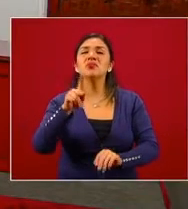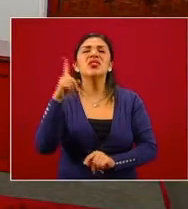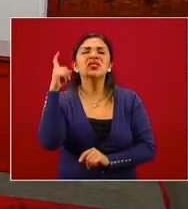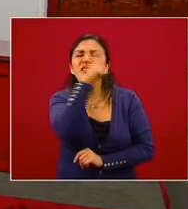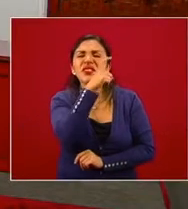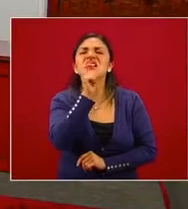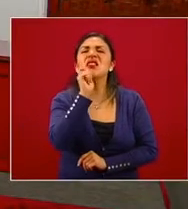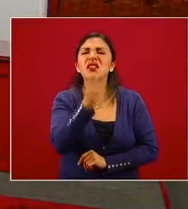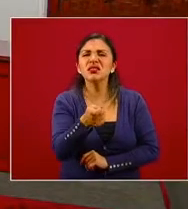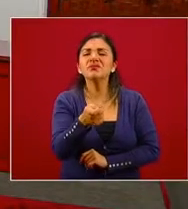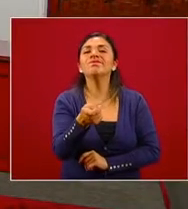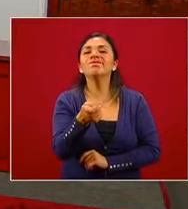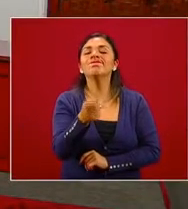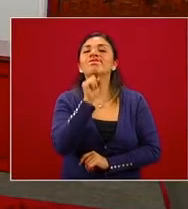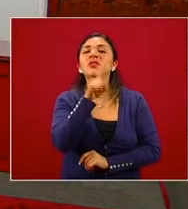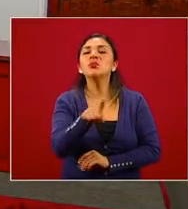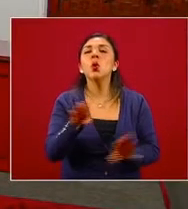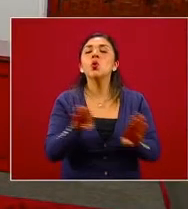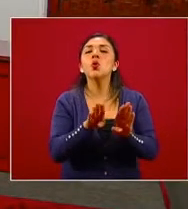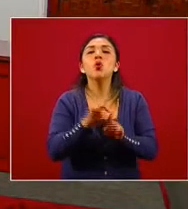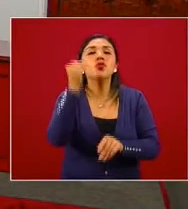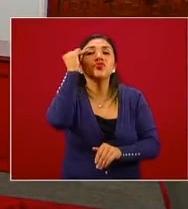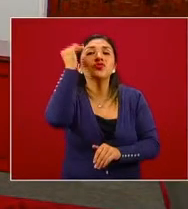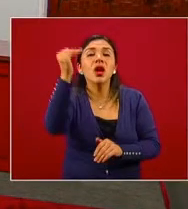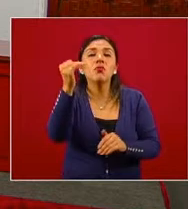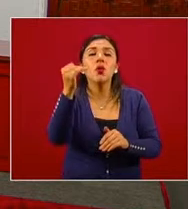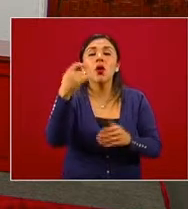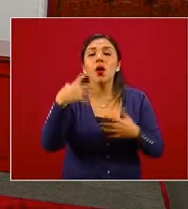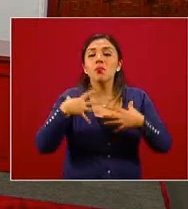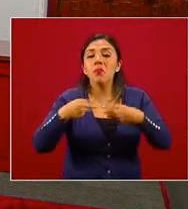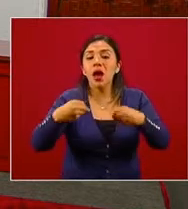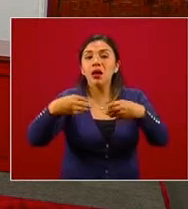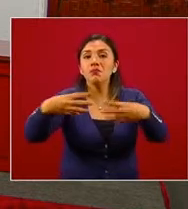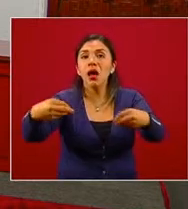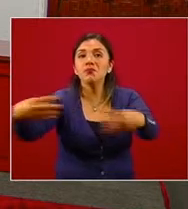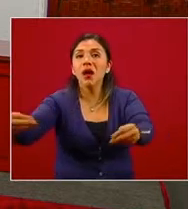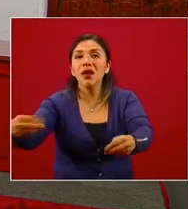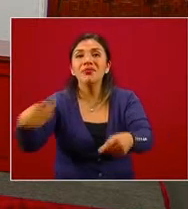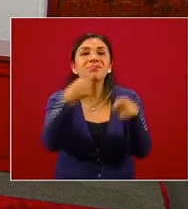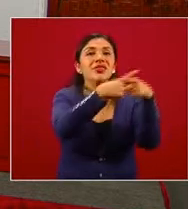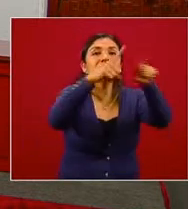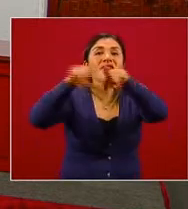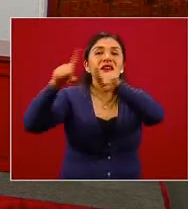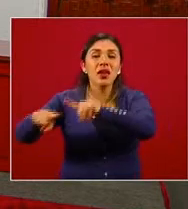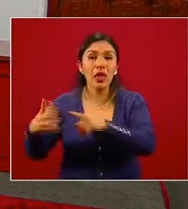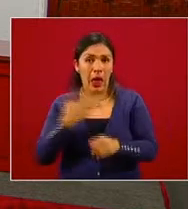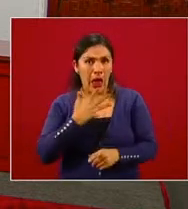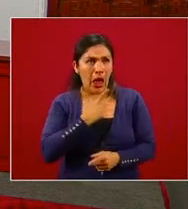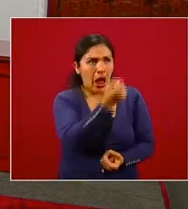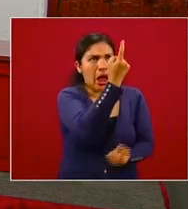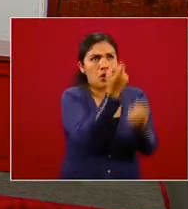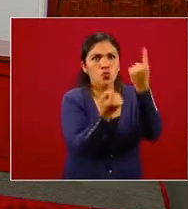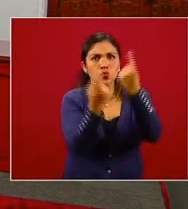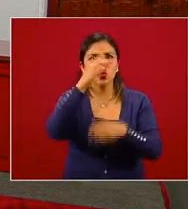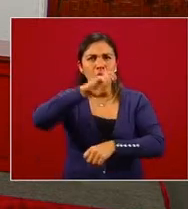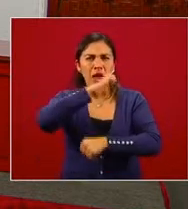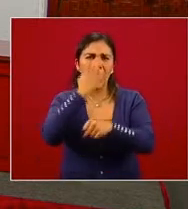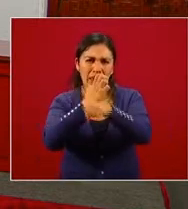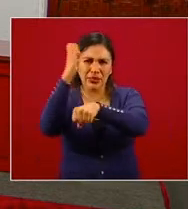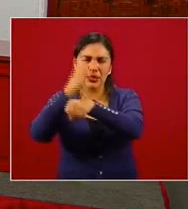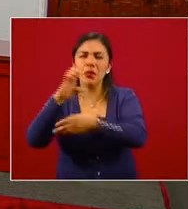I don't want to upset anyone, but the problem is that the pandemic could spread so